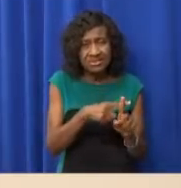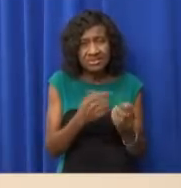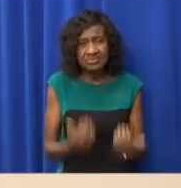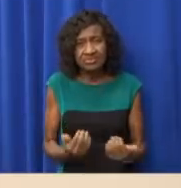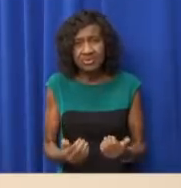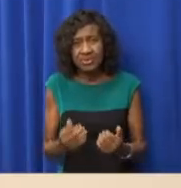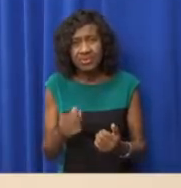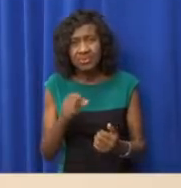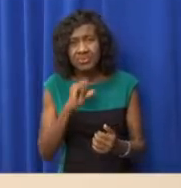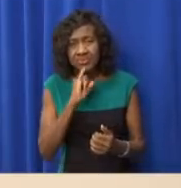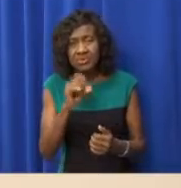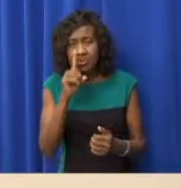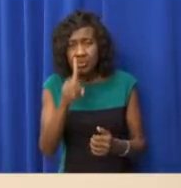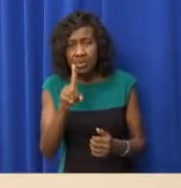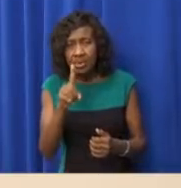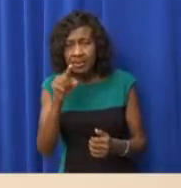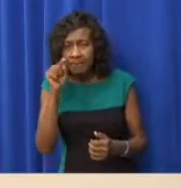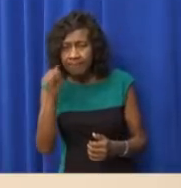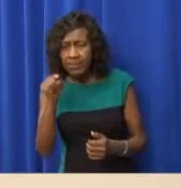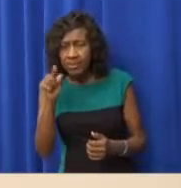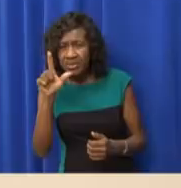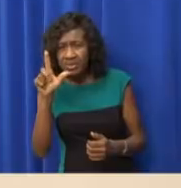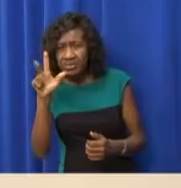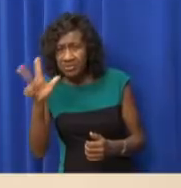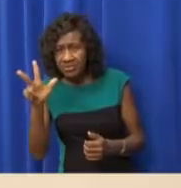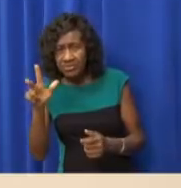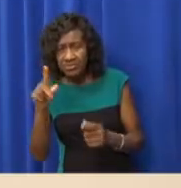1.3 and 1.5%.